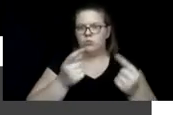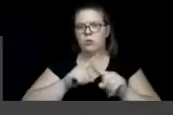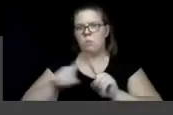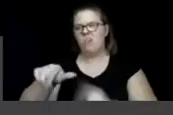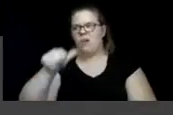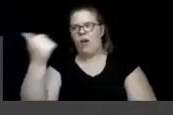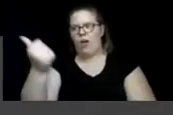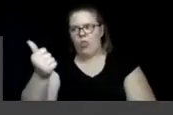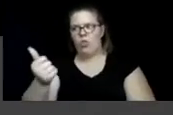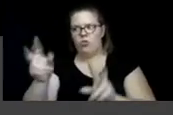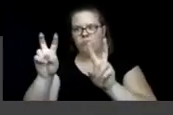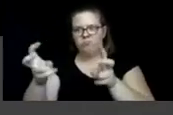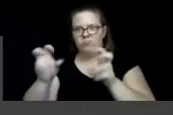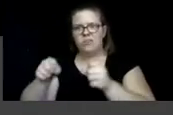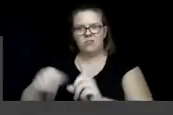please.